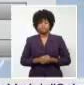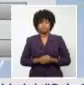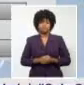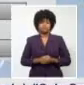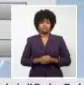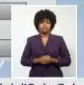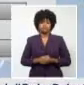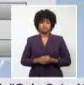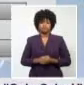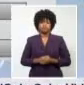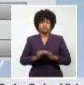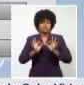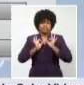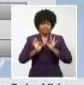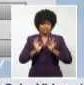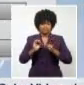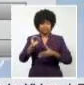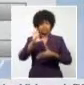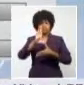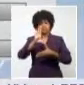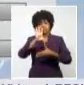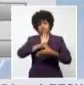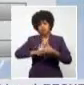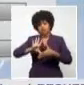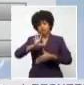2,088,098 confirmed cases,